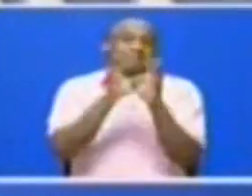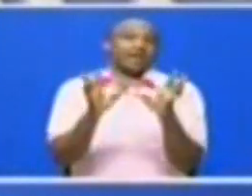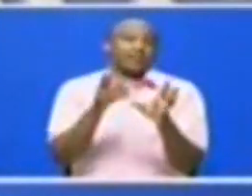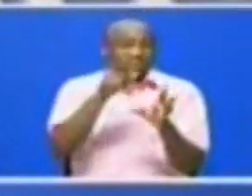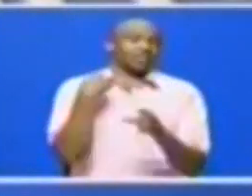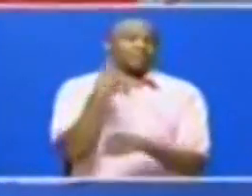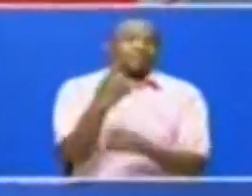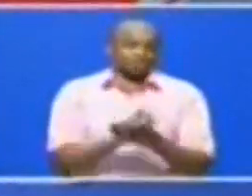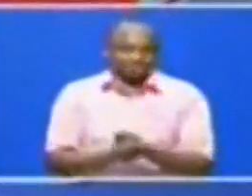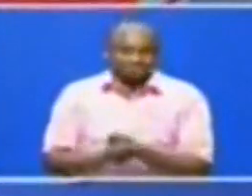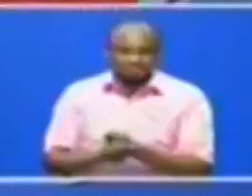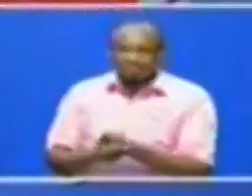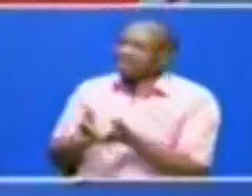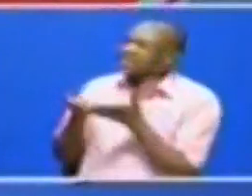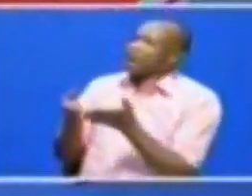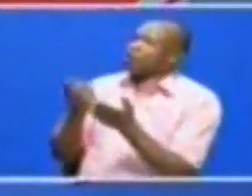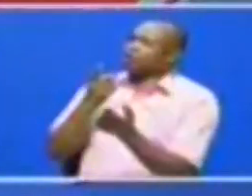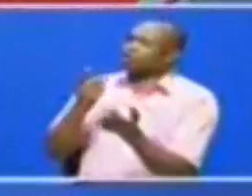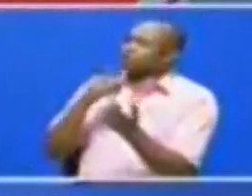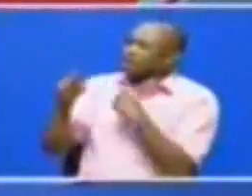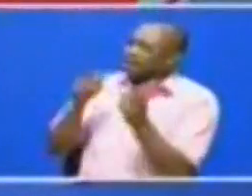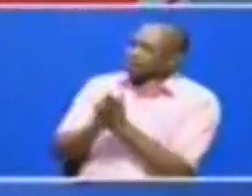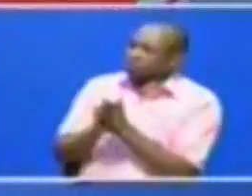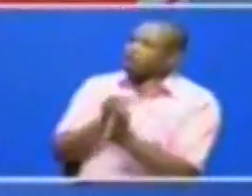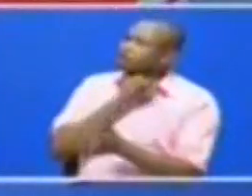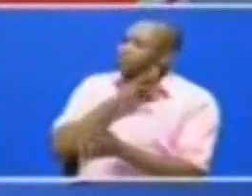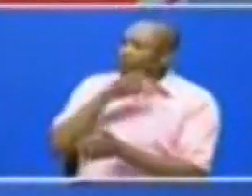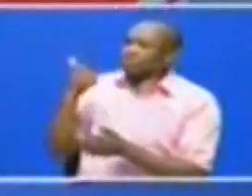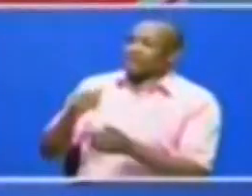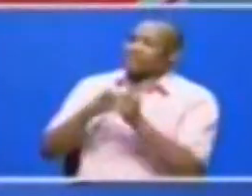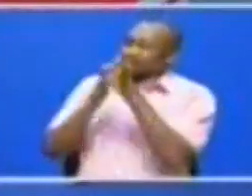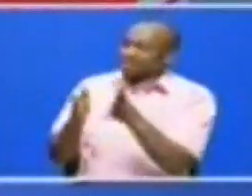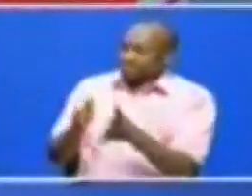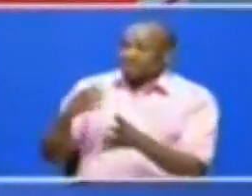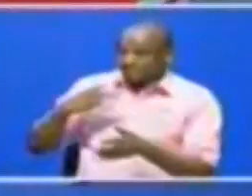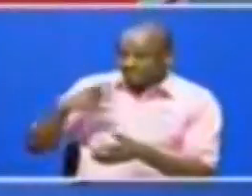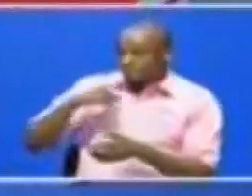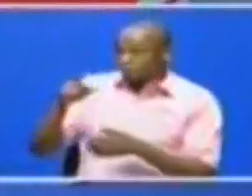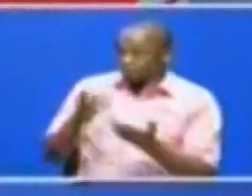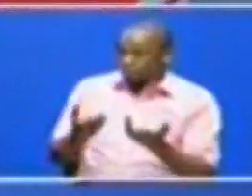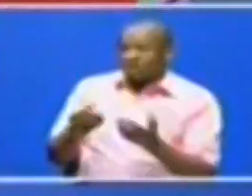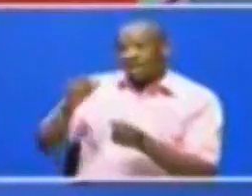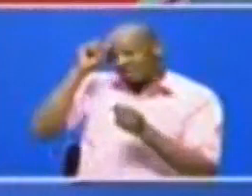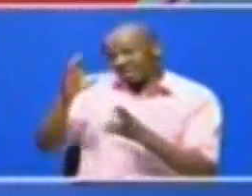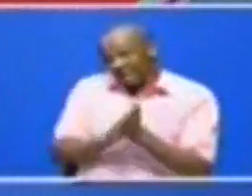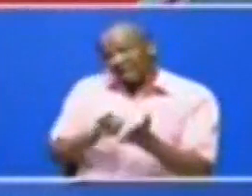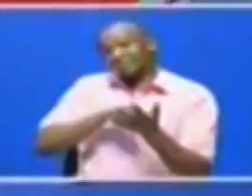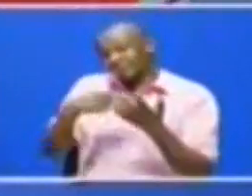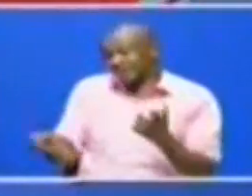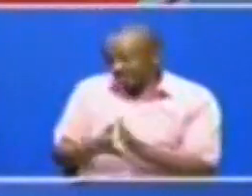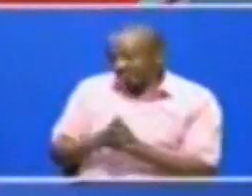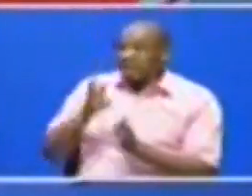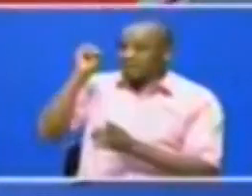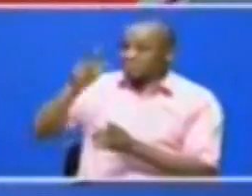now. Let's talk about the petitions from these other leaders. You know, the people who've lost the governor's position, those who've lost the